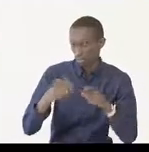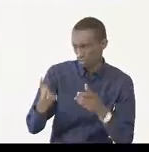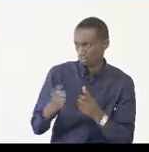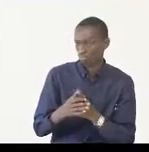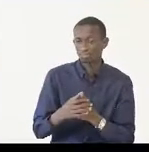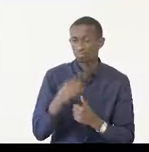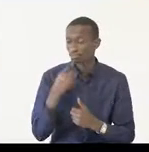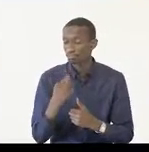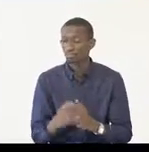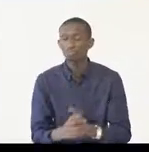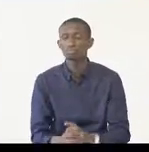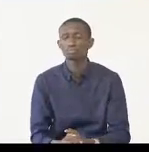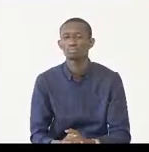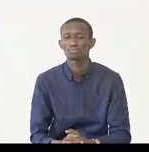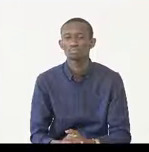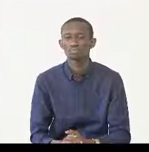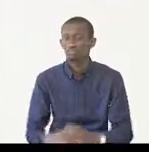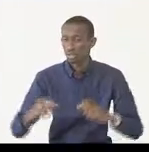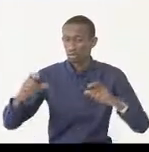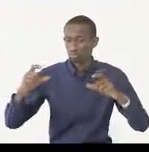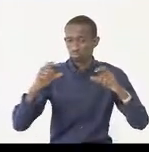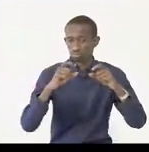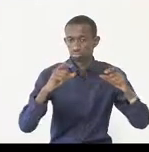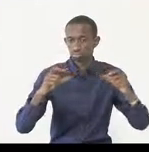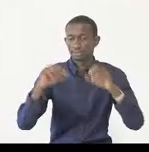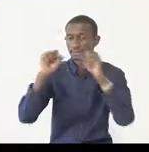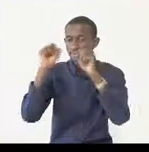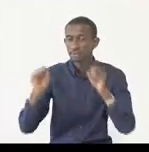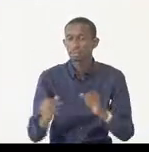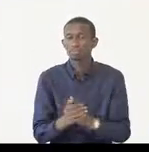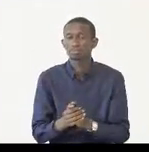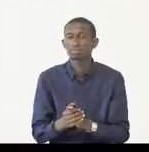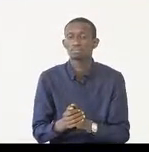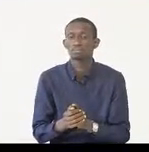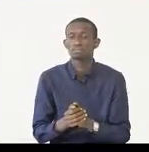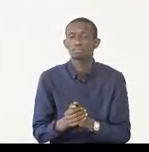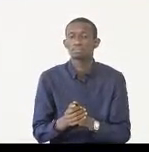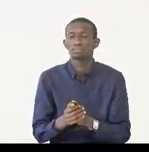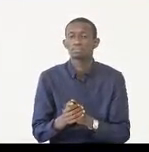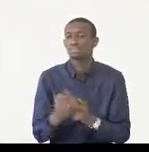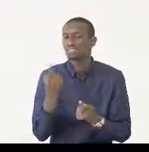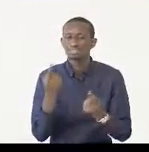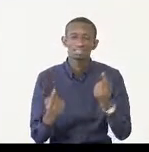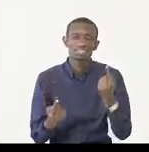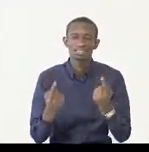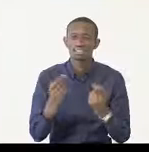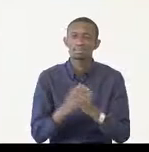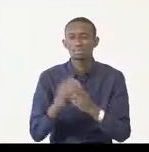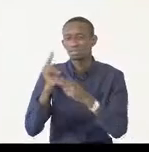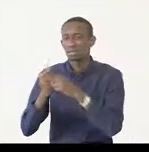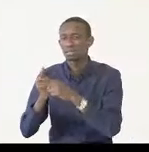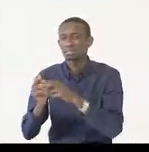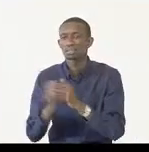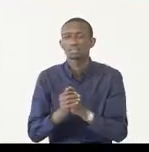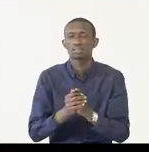saying the coordinate system being considered is sometimes called a laboratory coordinate system because many